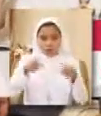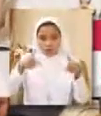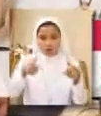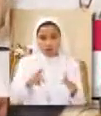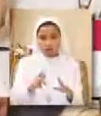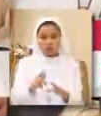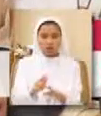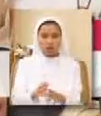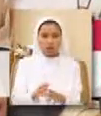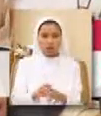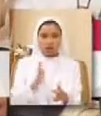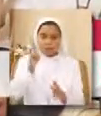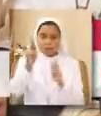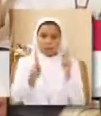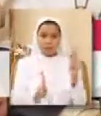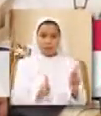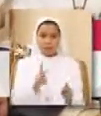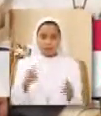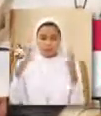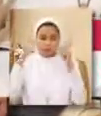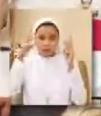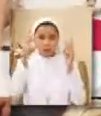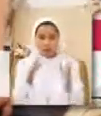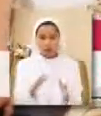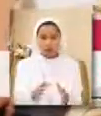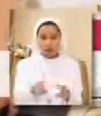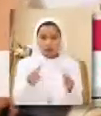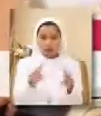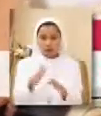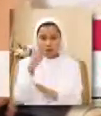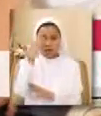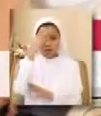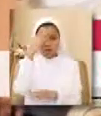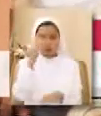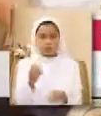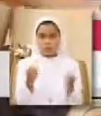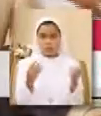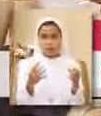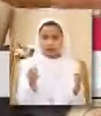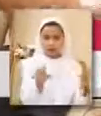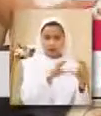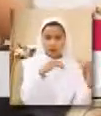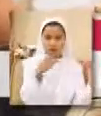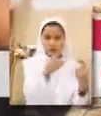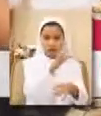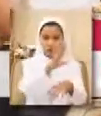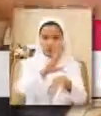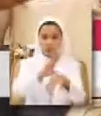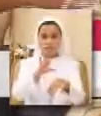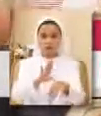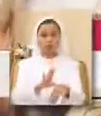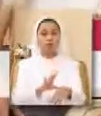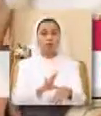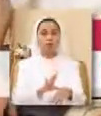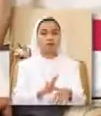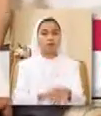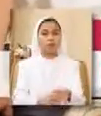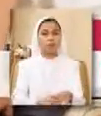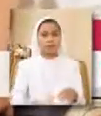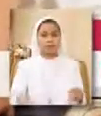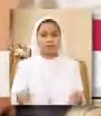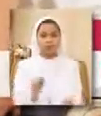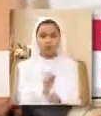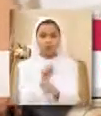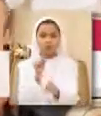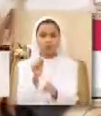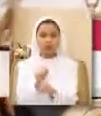let our audience watch us know the many congregations working. And this also serves as a vocation promotion for